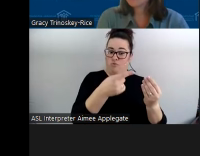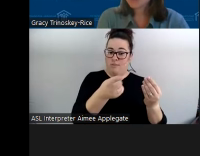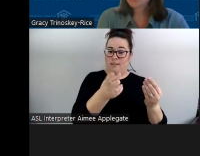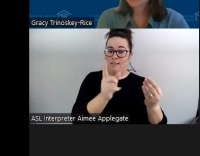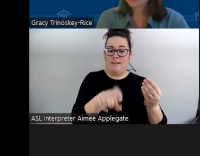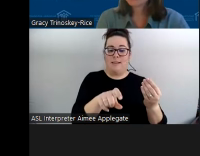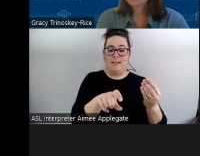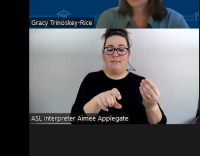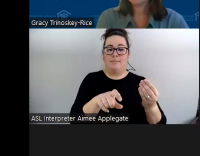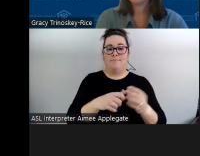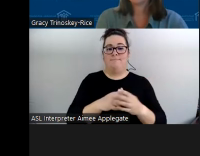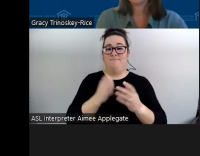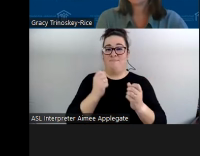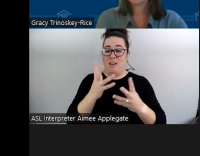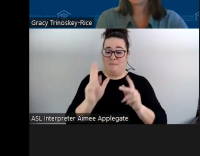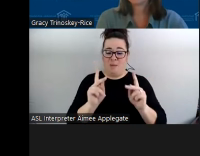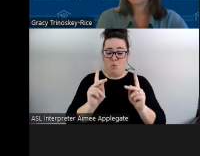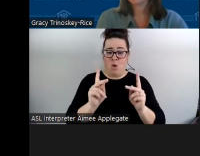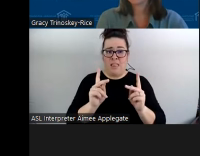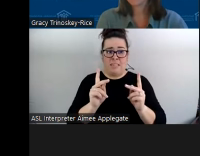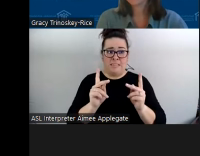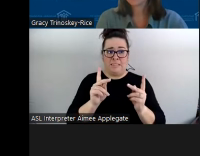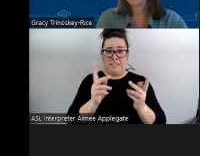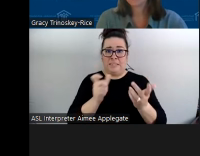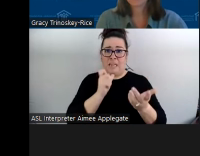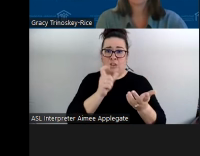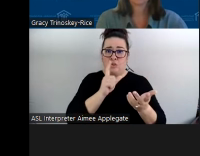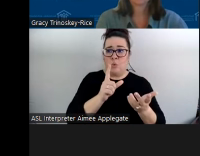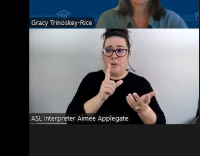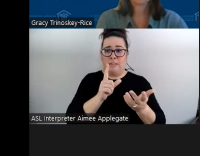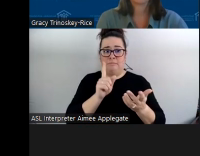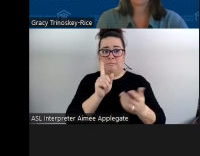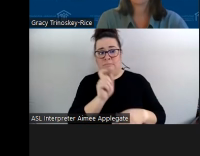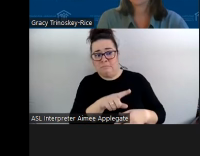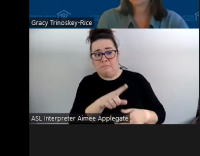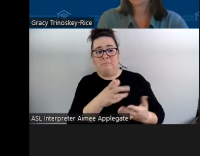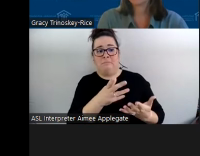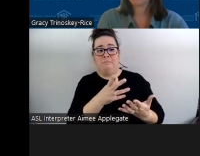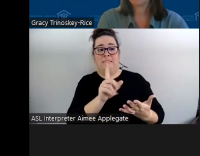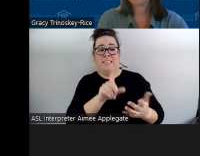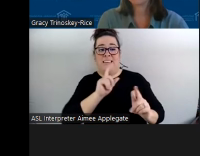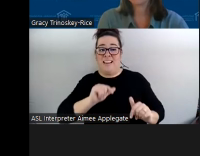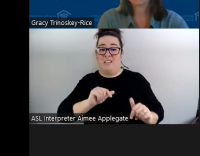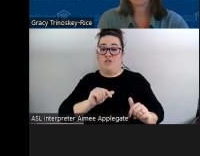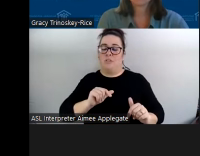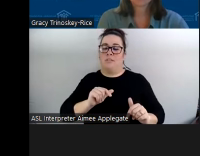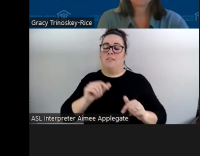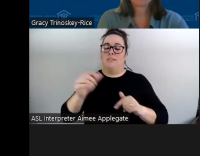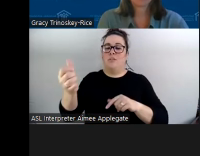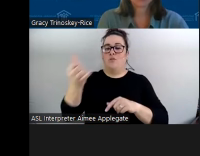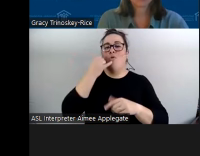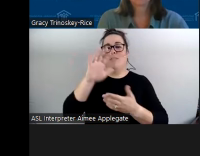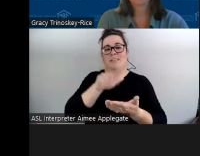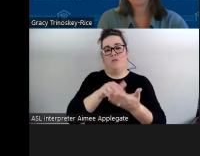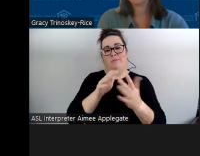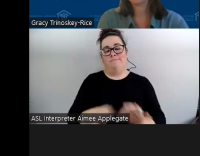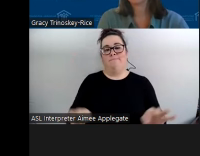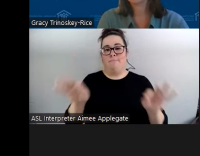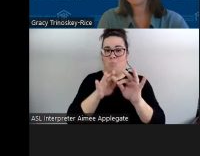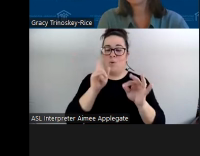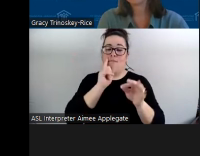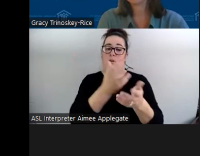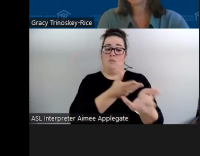lots of folks have questions and need to get their questions answered. And so these call centers are really important to facilitate that process and to